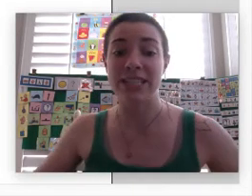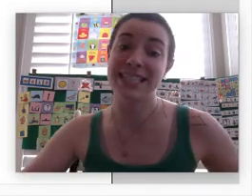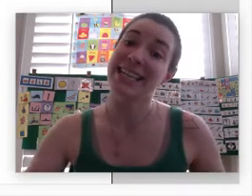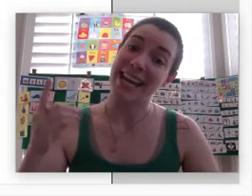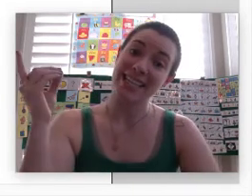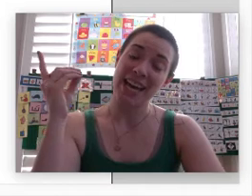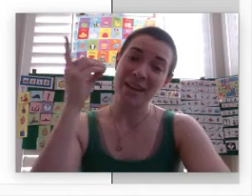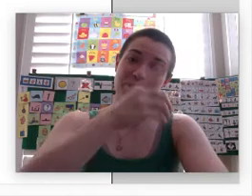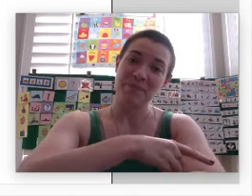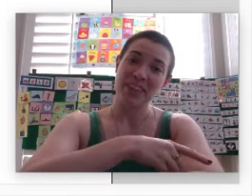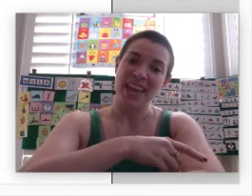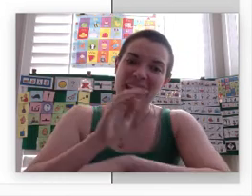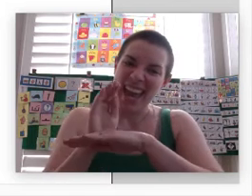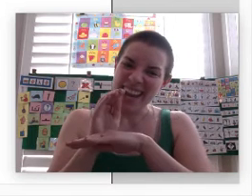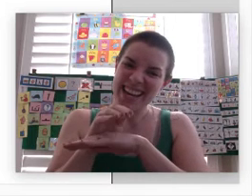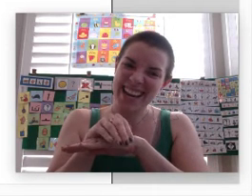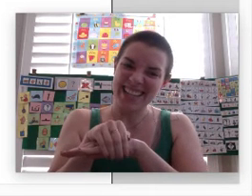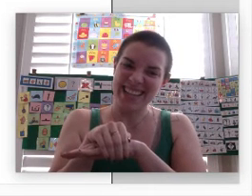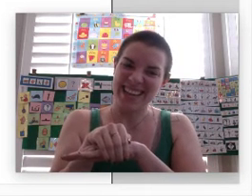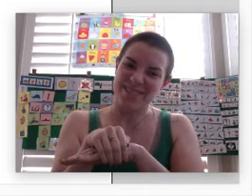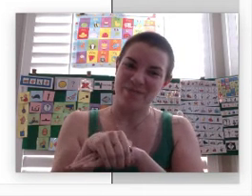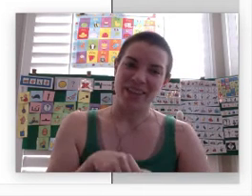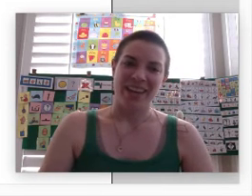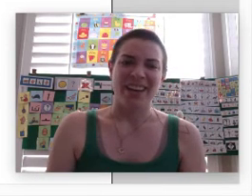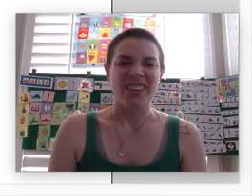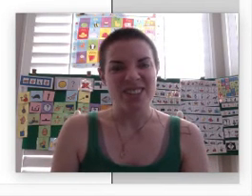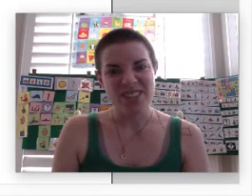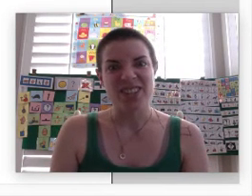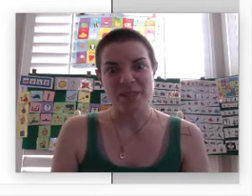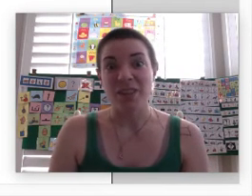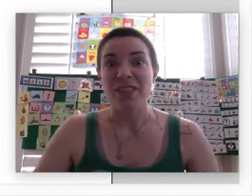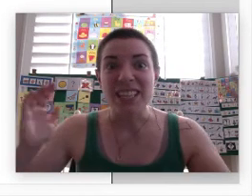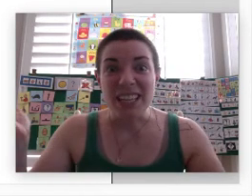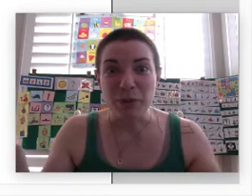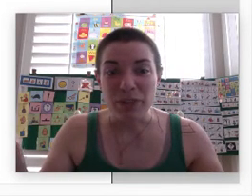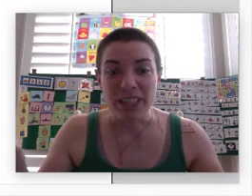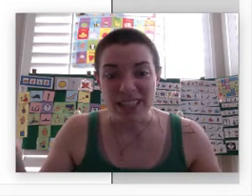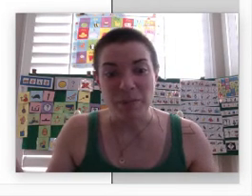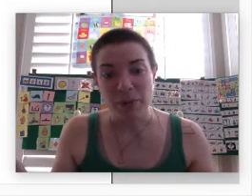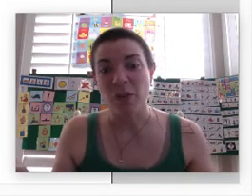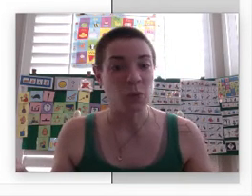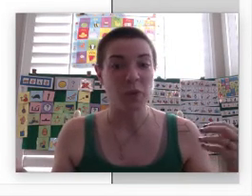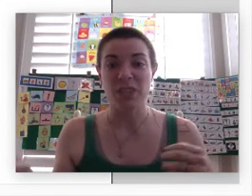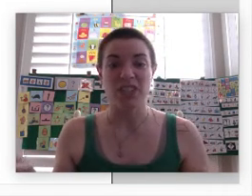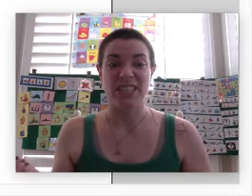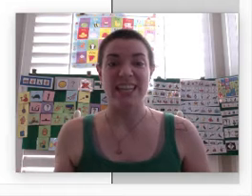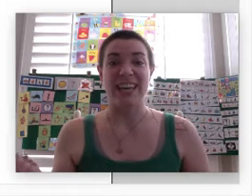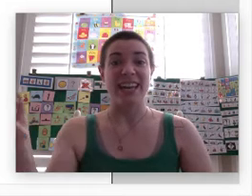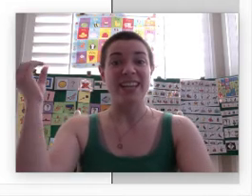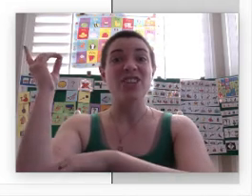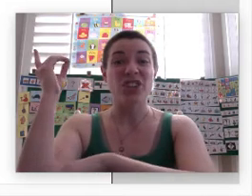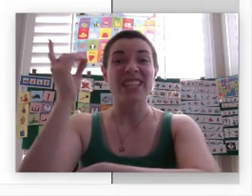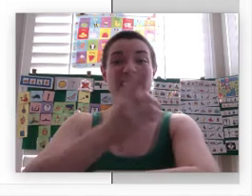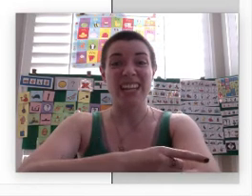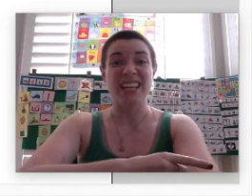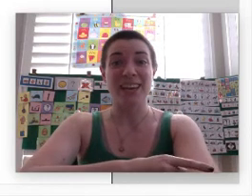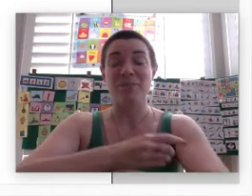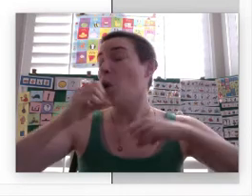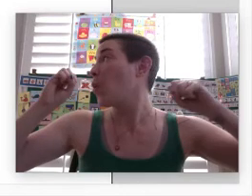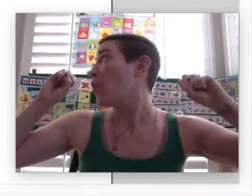about daytime and nighttime. Now, usually to keep it really simple, we would just say that during